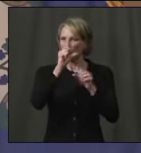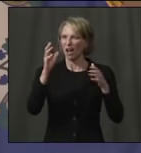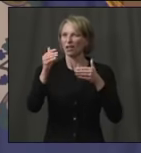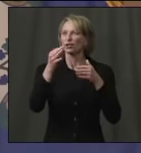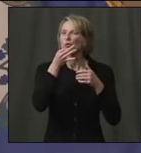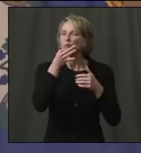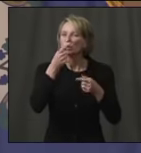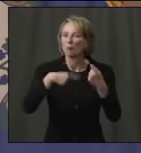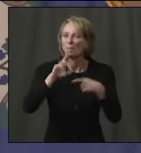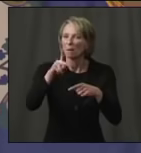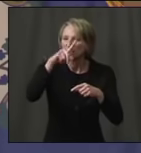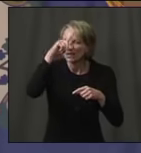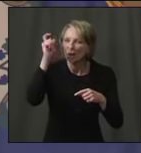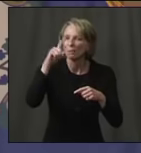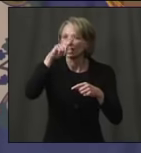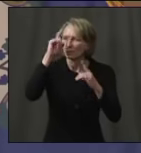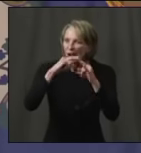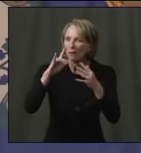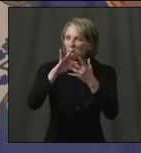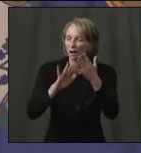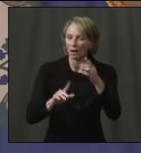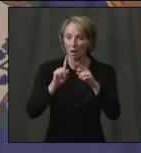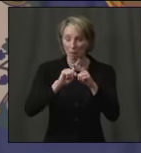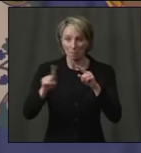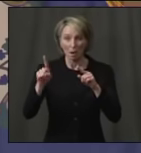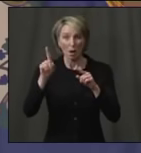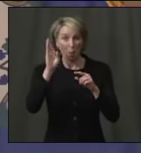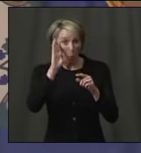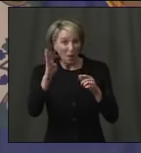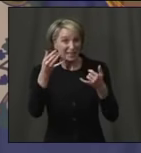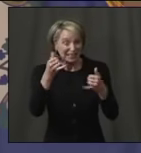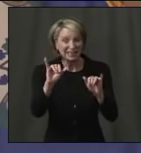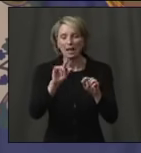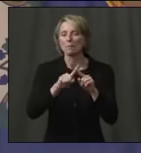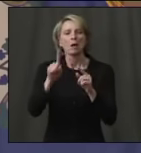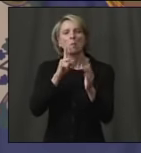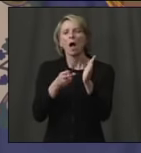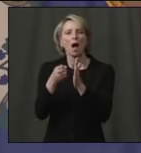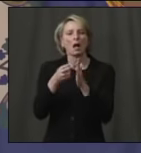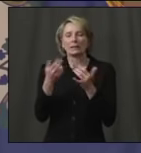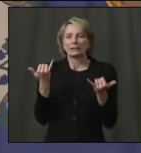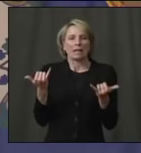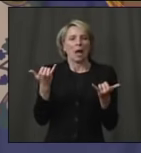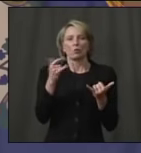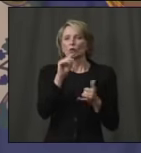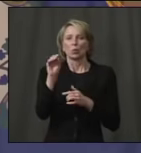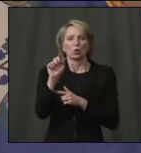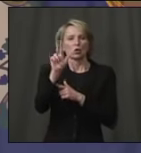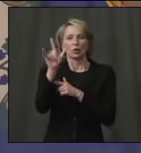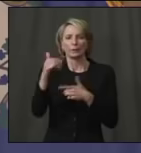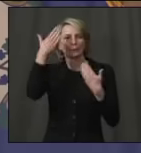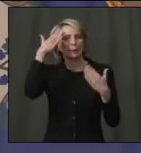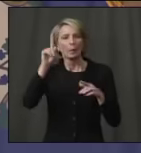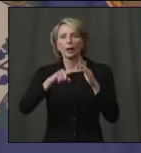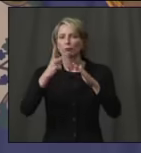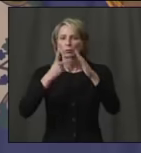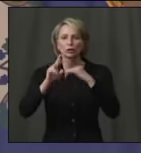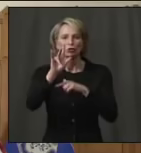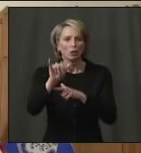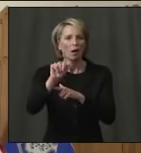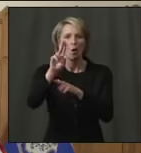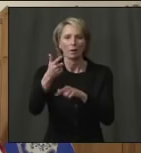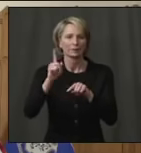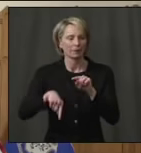give them the best guidance I can as soon as I can, but it's too soon to say what's going to happen in July and August.